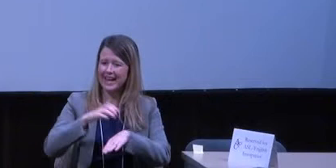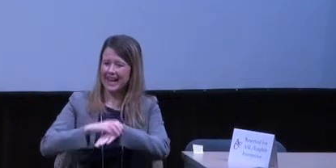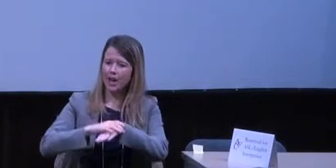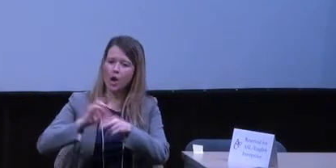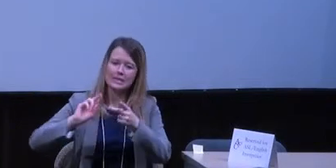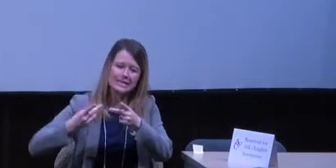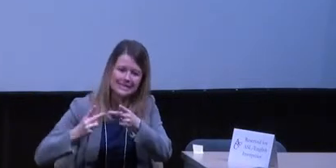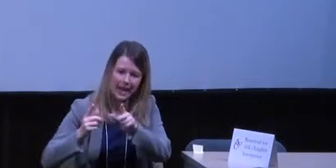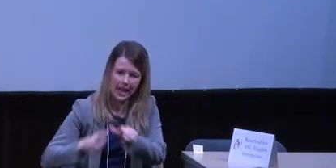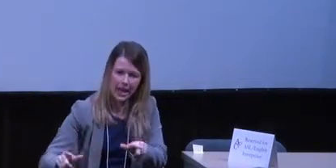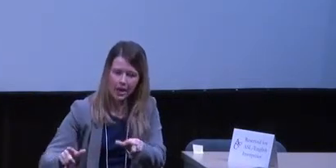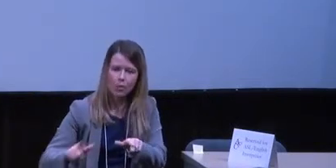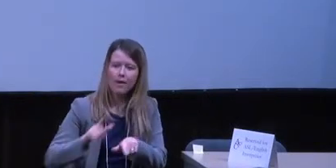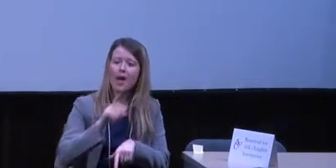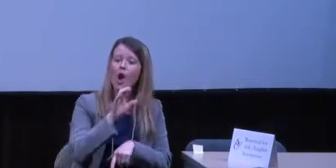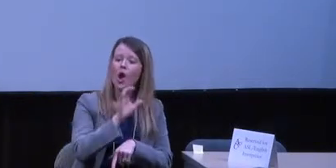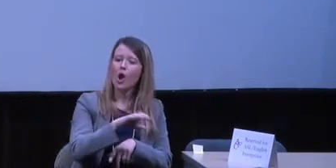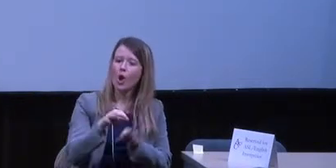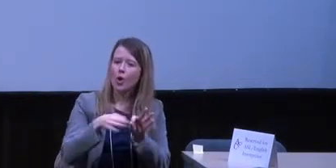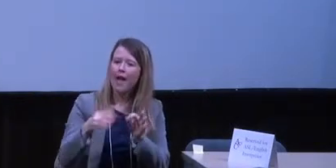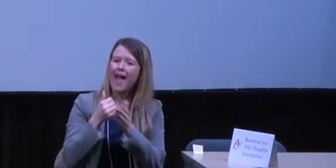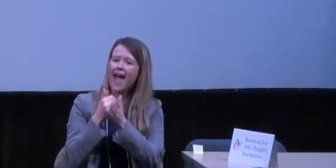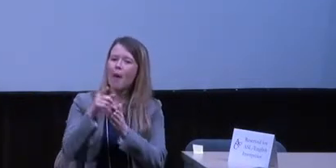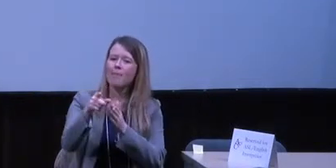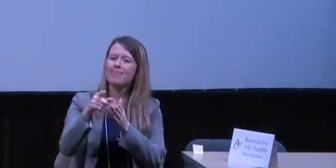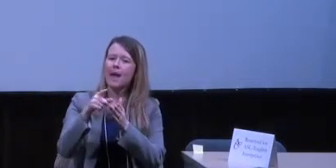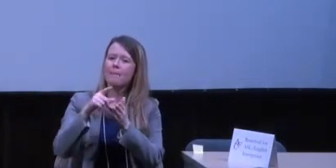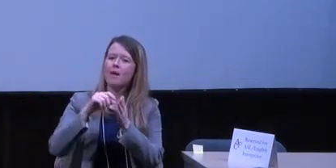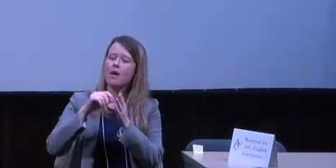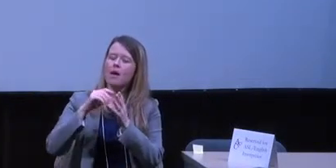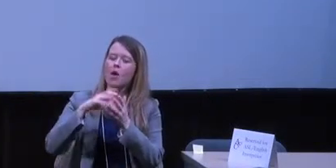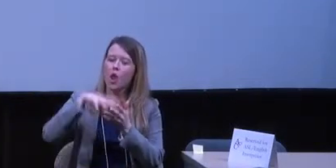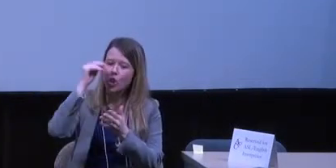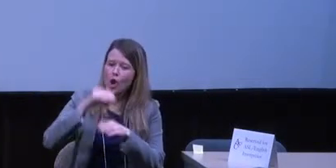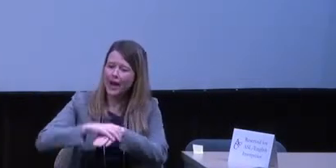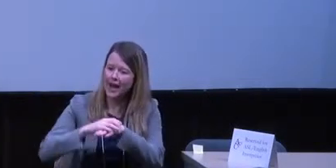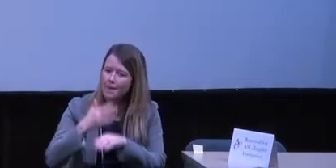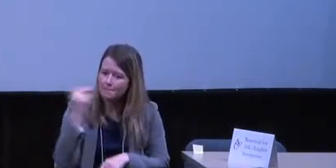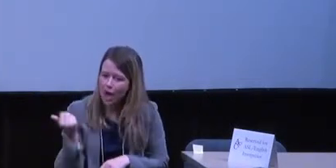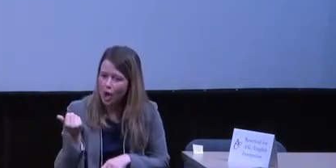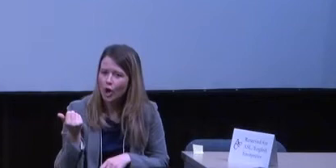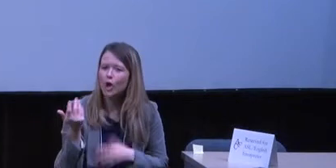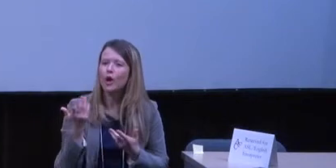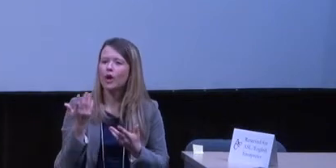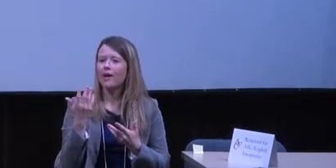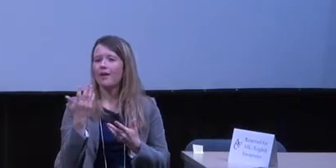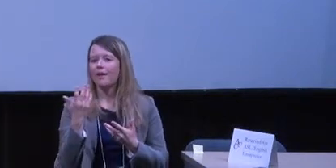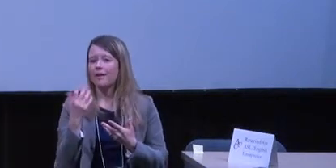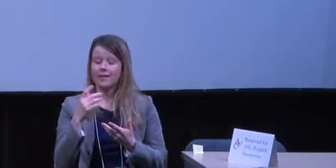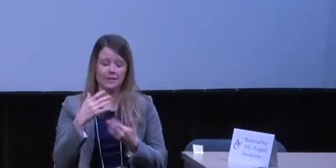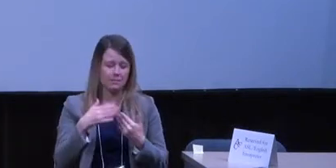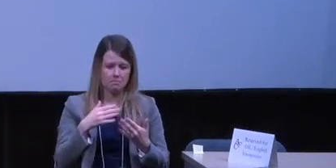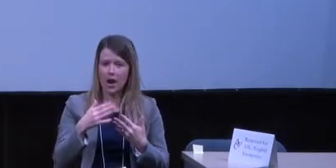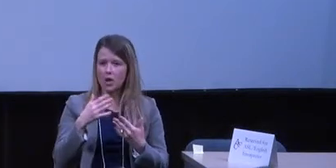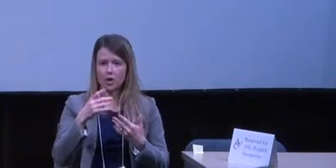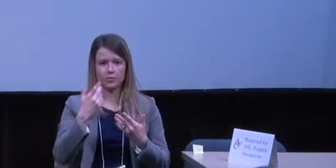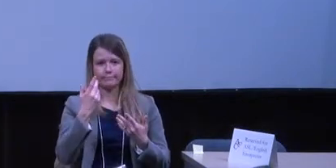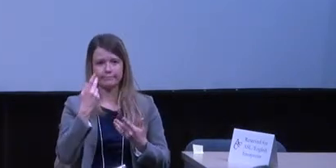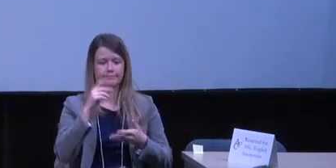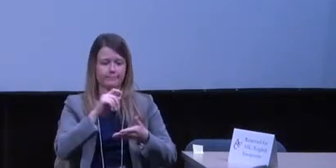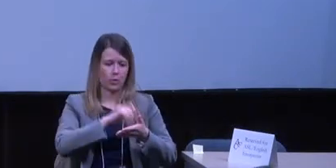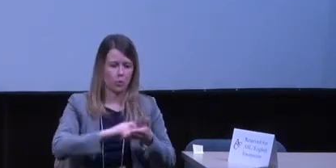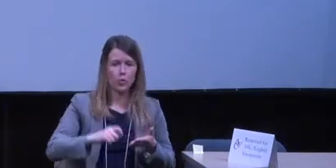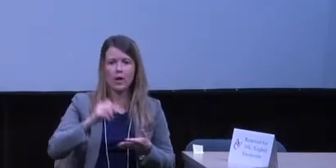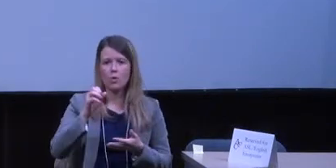captions also help to reinforce the English language, whether it be written or verbal, to help them understand